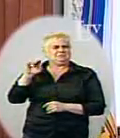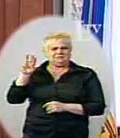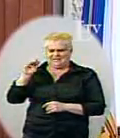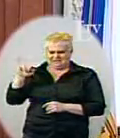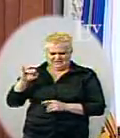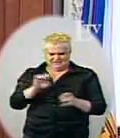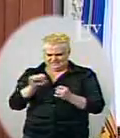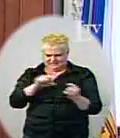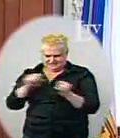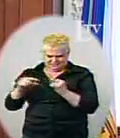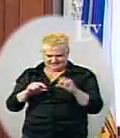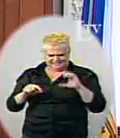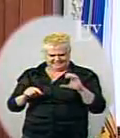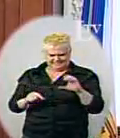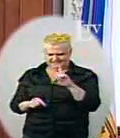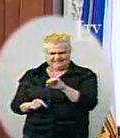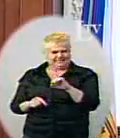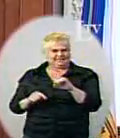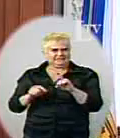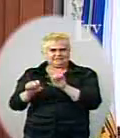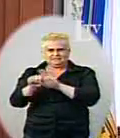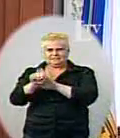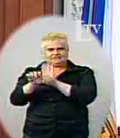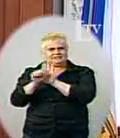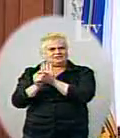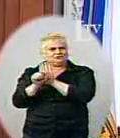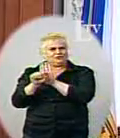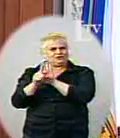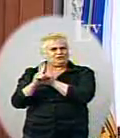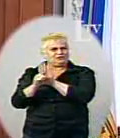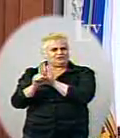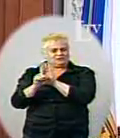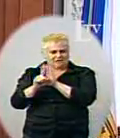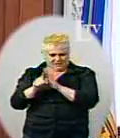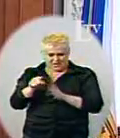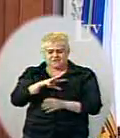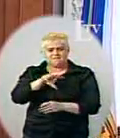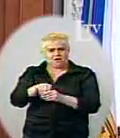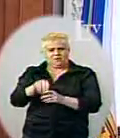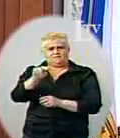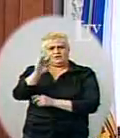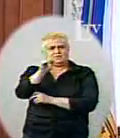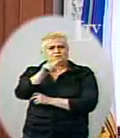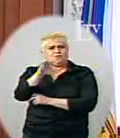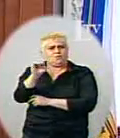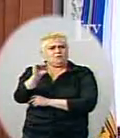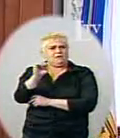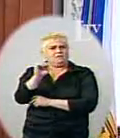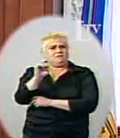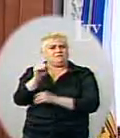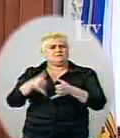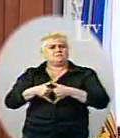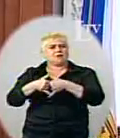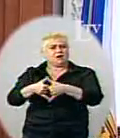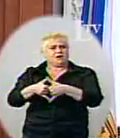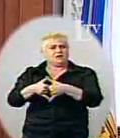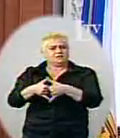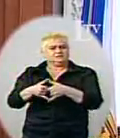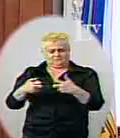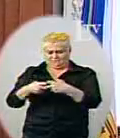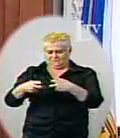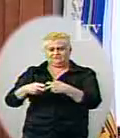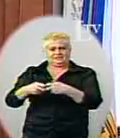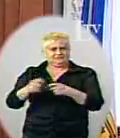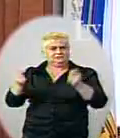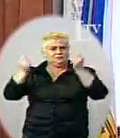device, CCD sensor, and shared the 2009 Nobel Prize in Physics for the